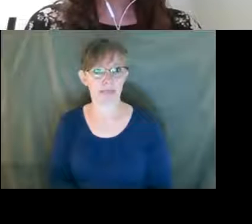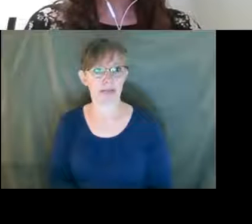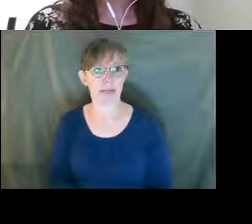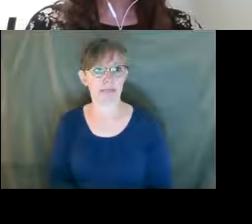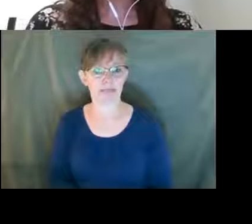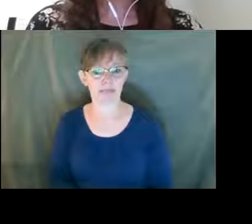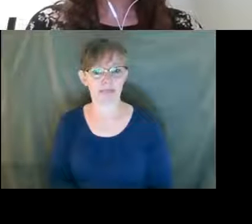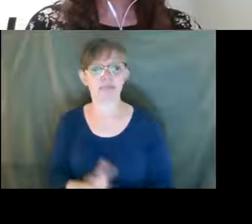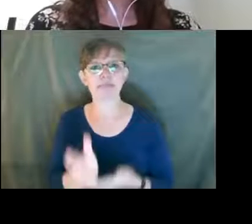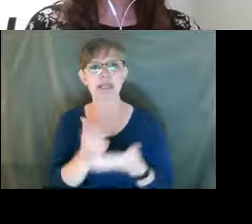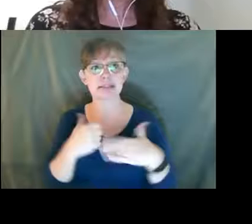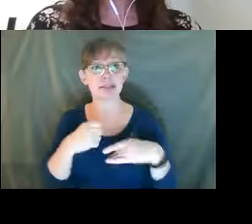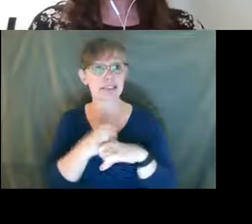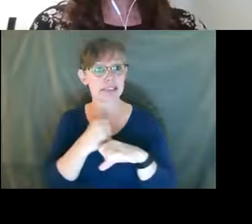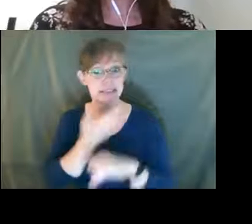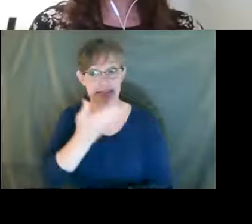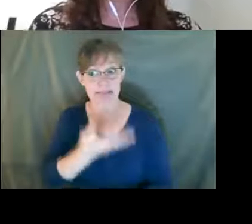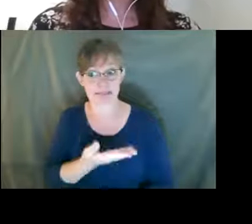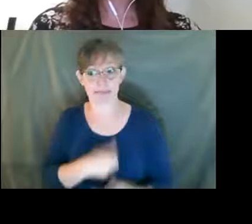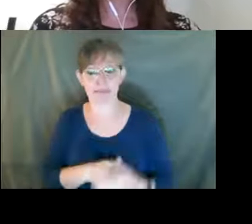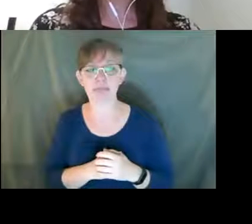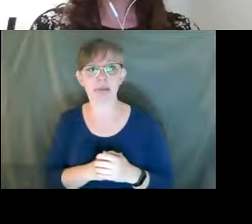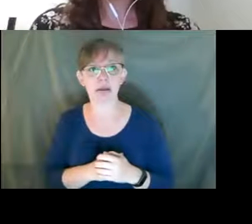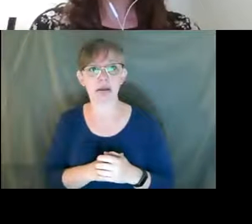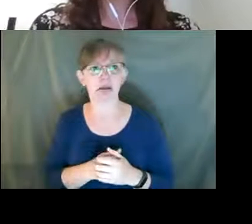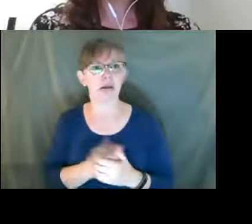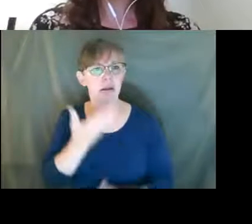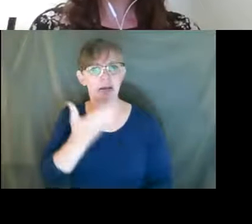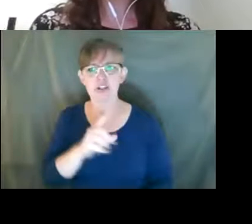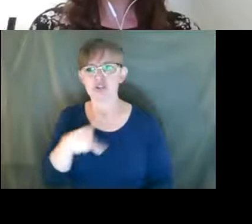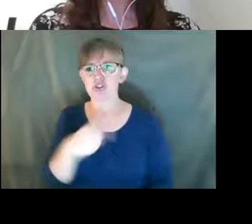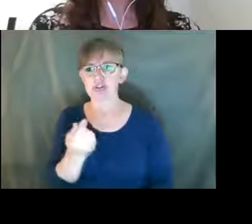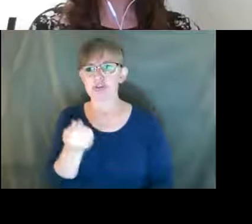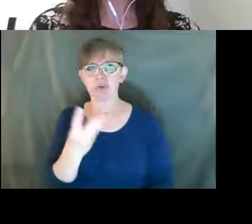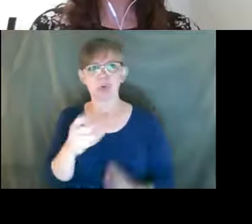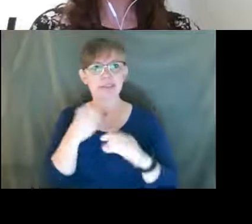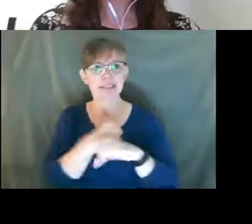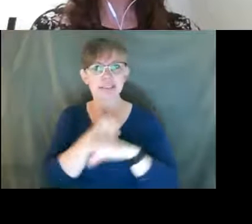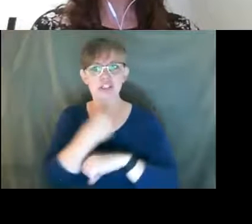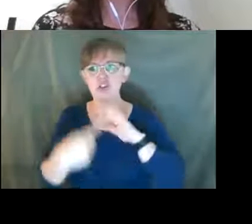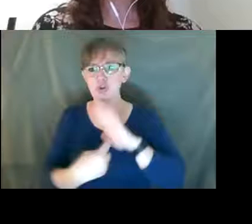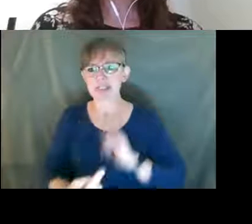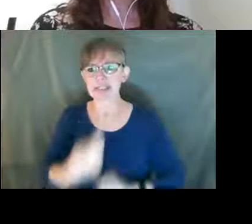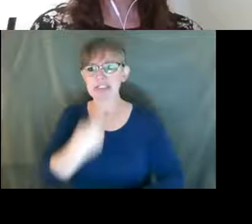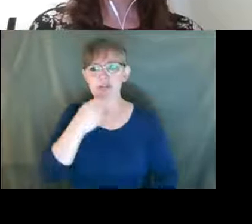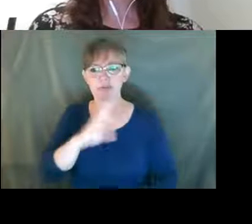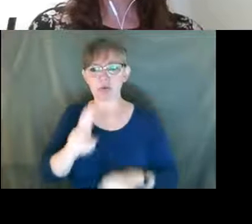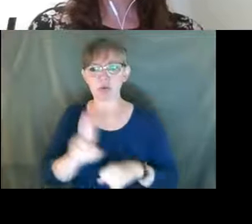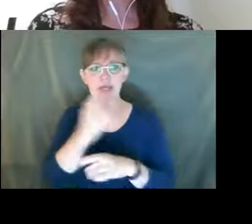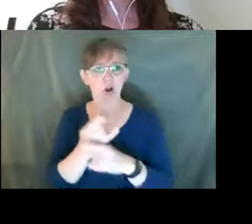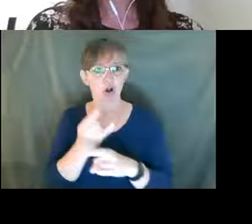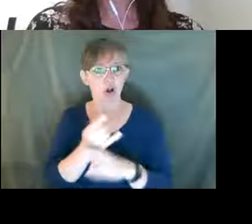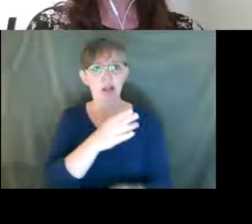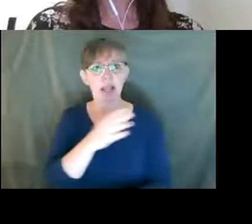Some statistics. So these are just a few statistics pointing out the severity of alcohol and substance use among